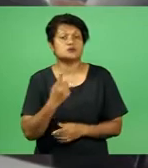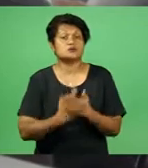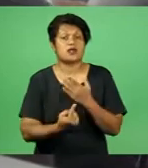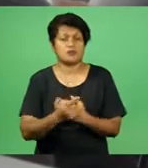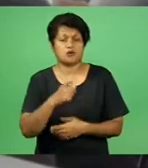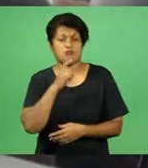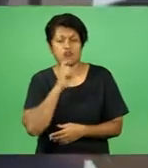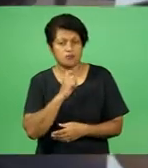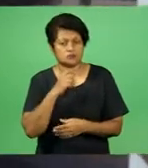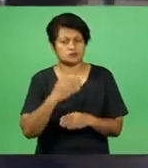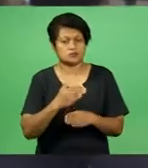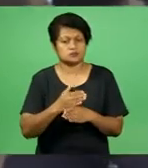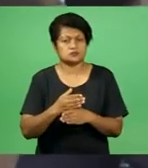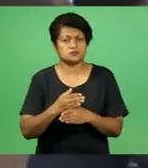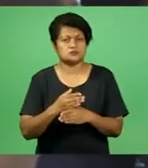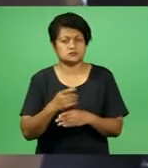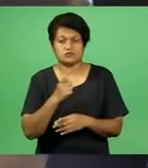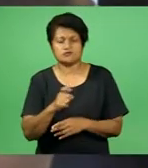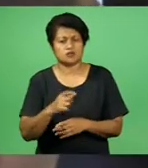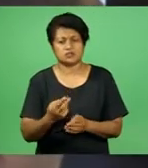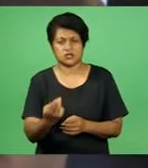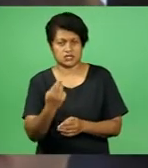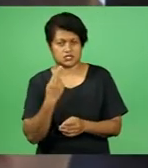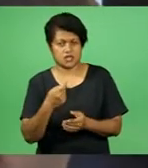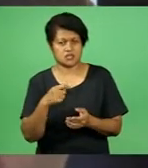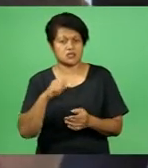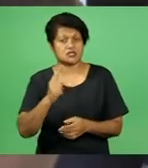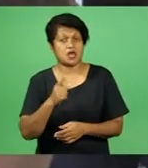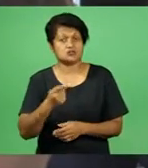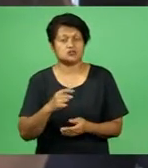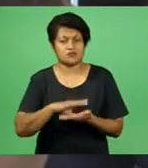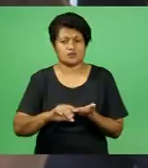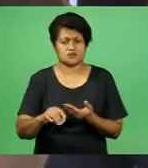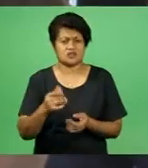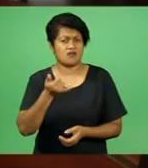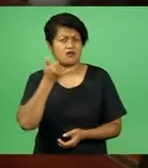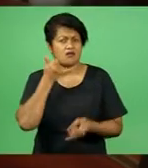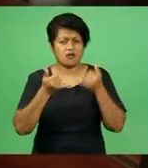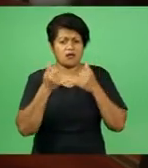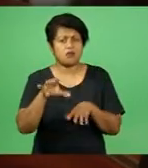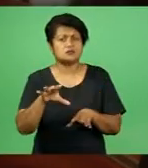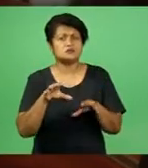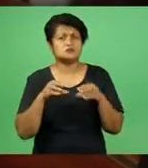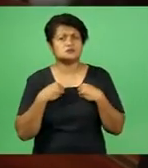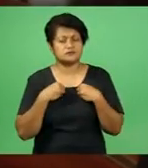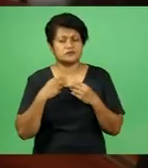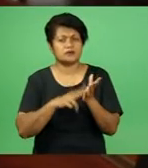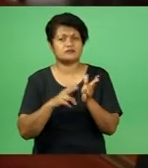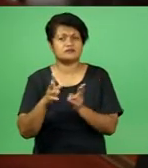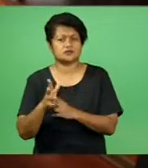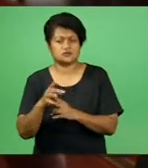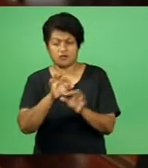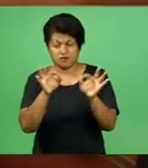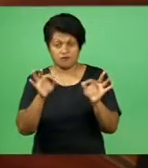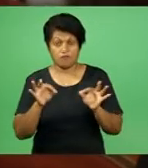in return for thousands of dollars. Ndewalangilangi says they also received calls from villages where some agents handed out forms for candidates to